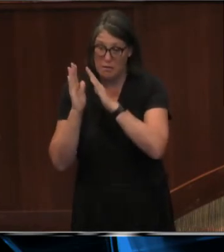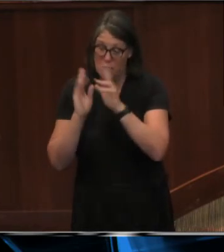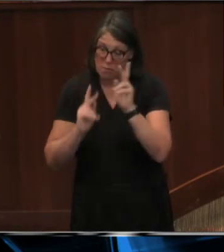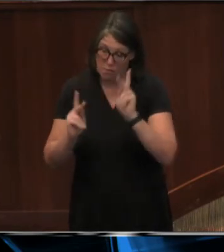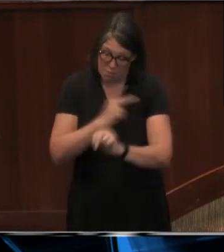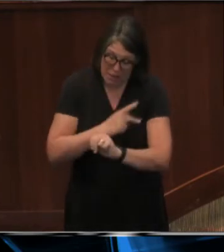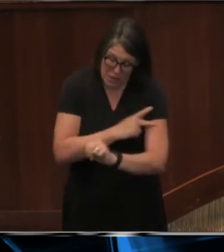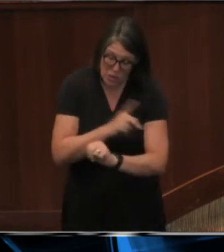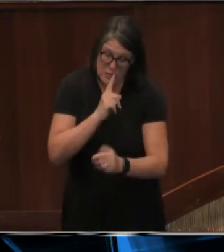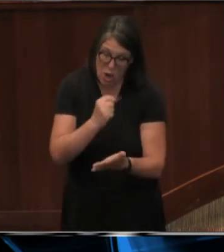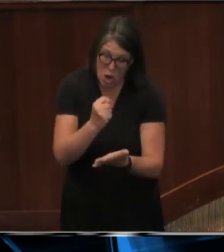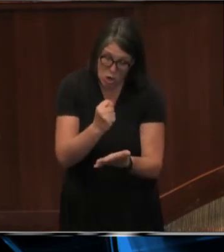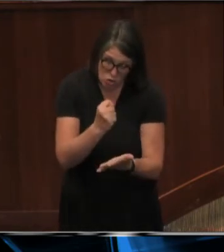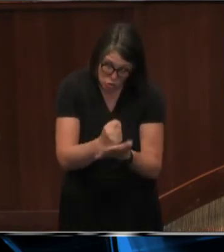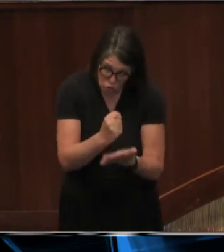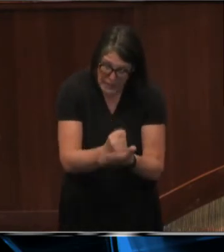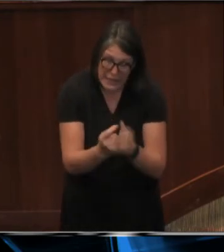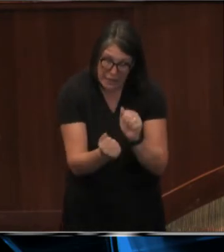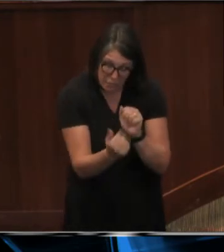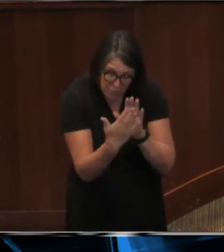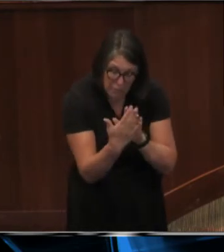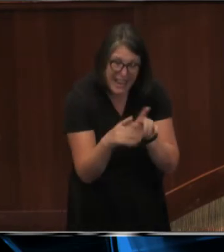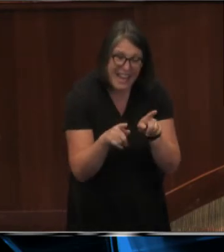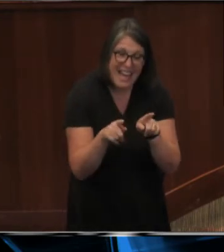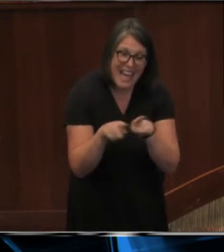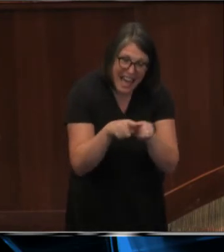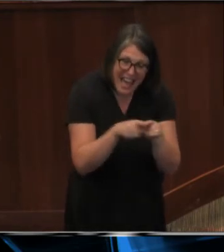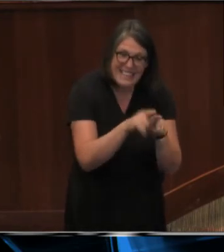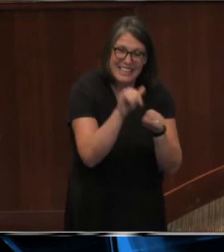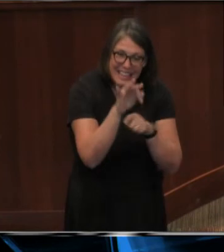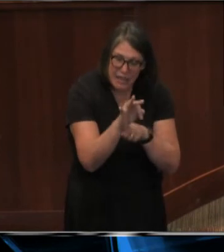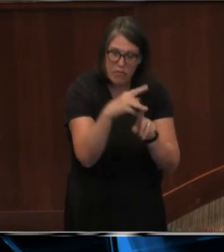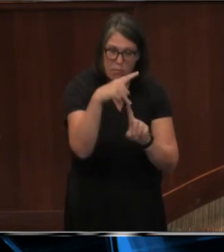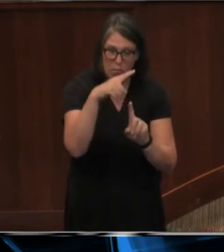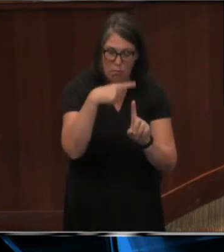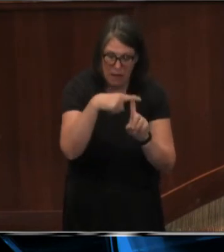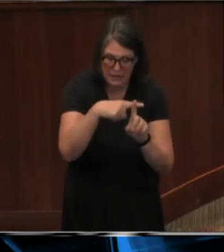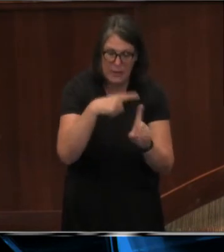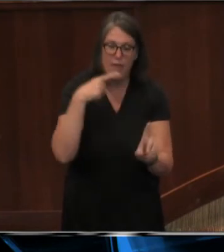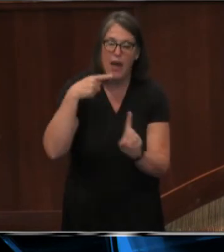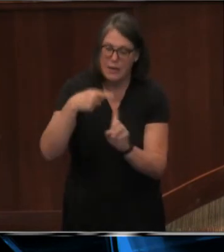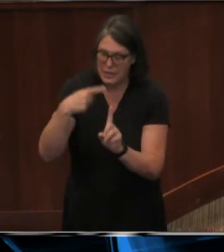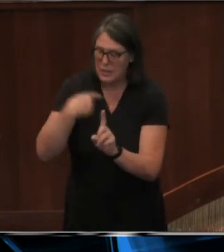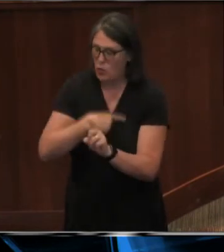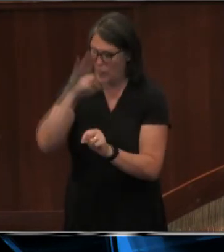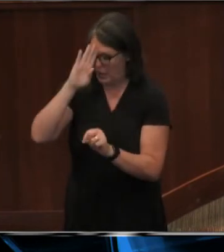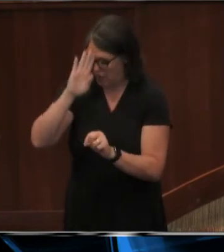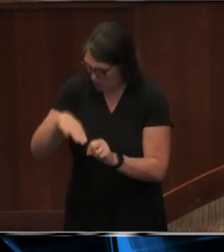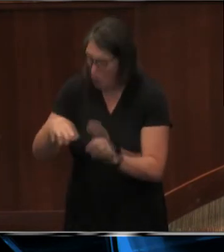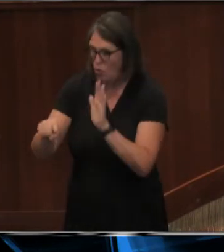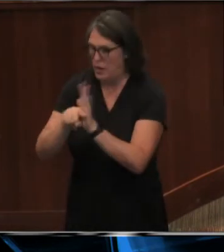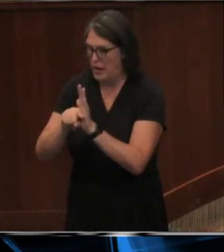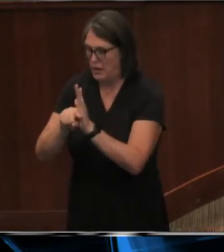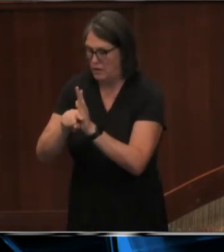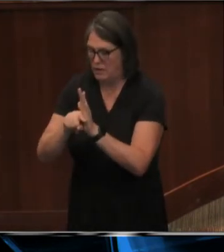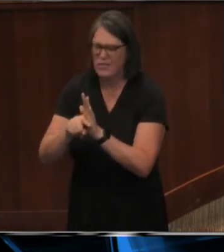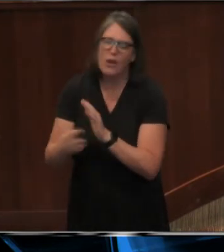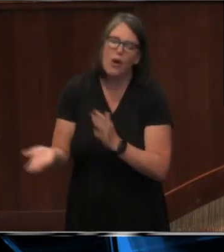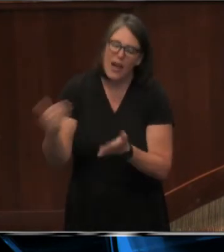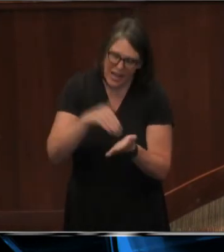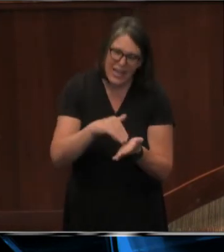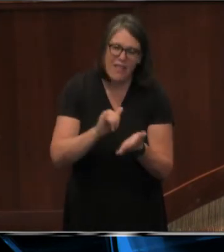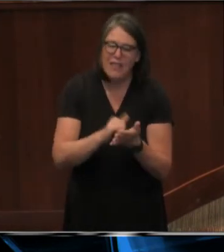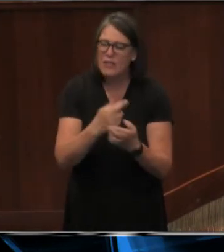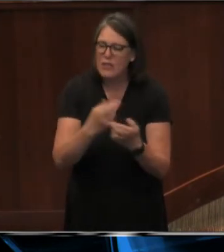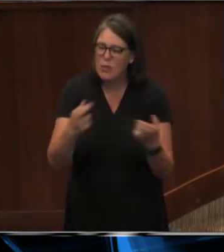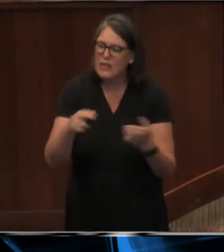a positive until we have the actual defined test back. And so it just is indicative, again, of the resource